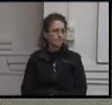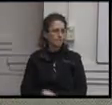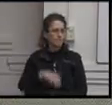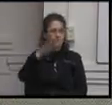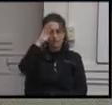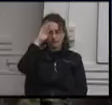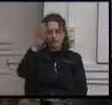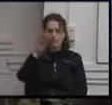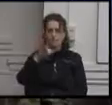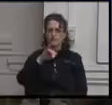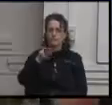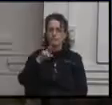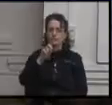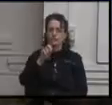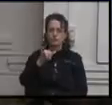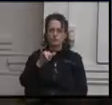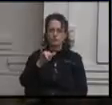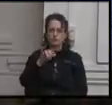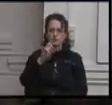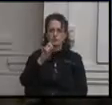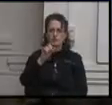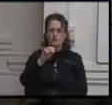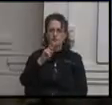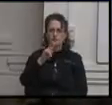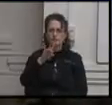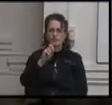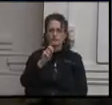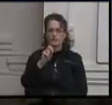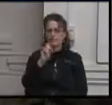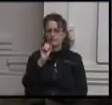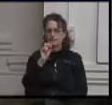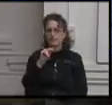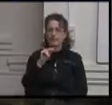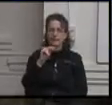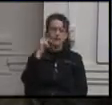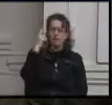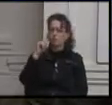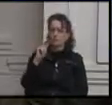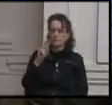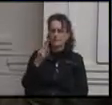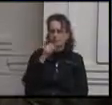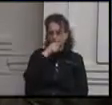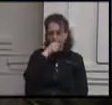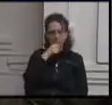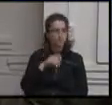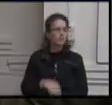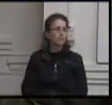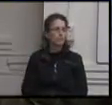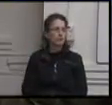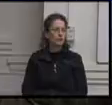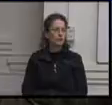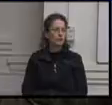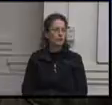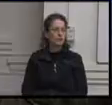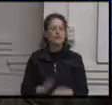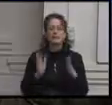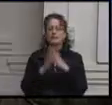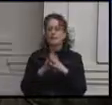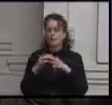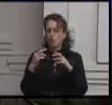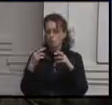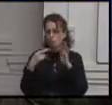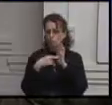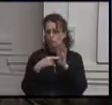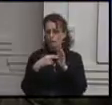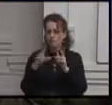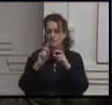Hi, Judy. I don't think it's on, but that's all right. It only is for the TV. It's just for the TV. Great. So I'm Judy Davidson, and I'm a town rep from District 3, and